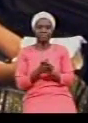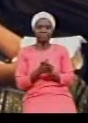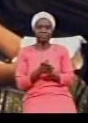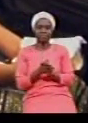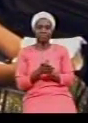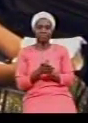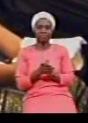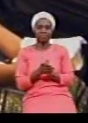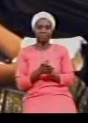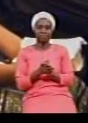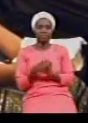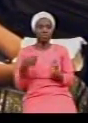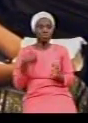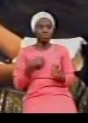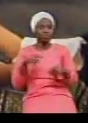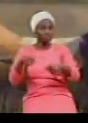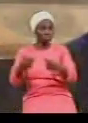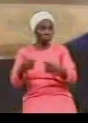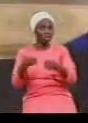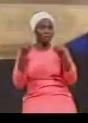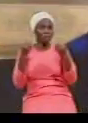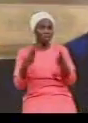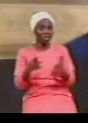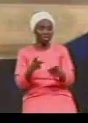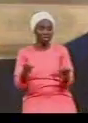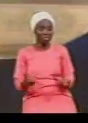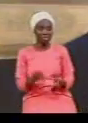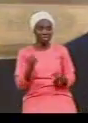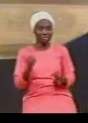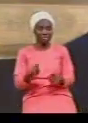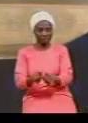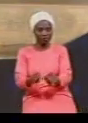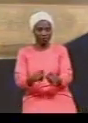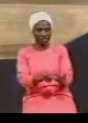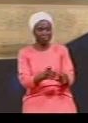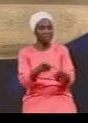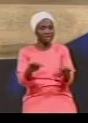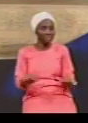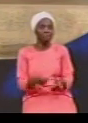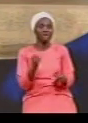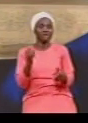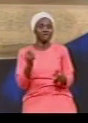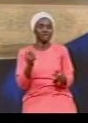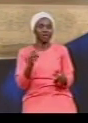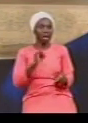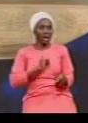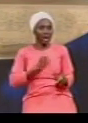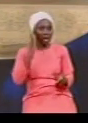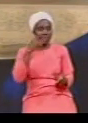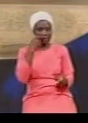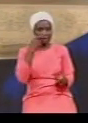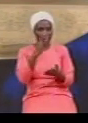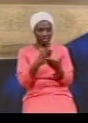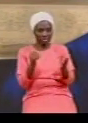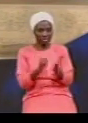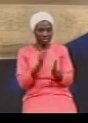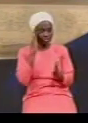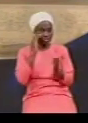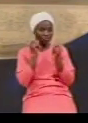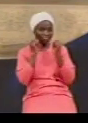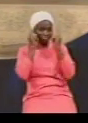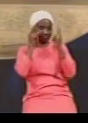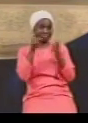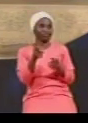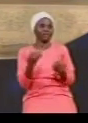We go many places, different places. I'm going to mention something that might surprise you.